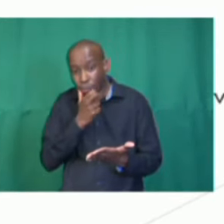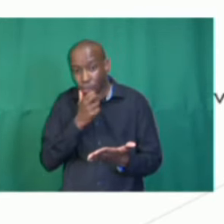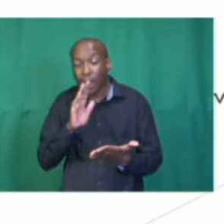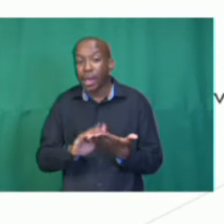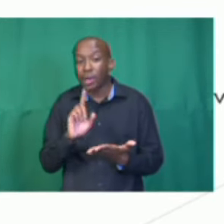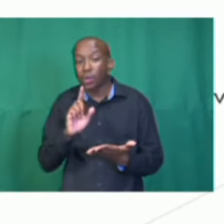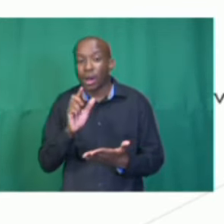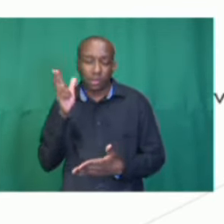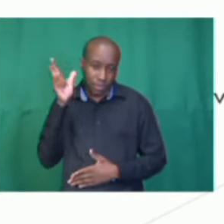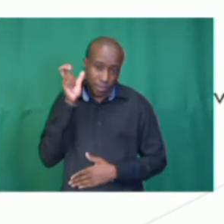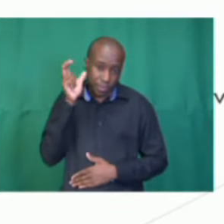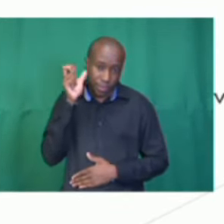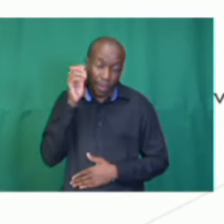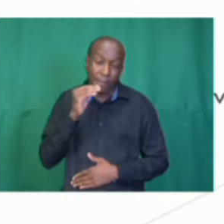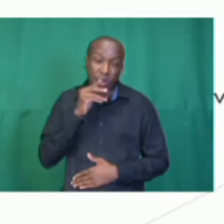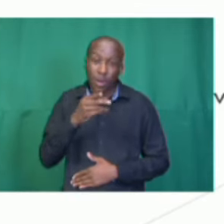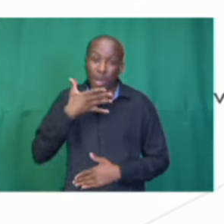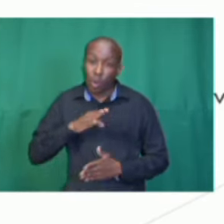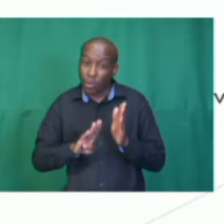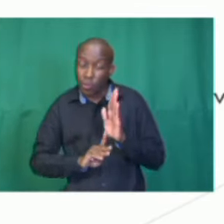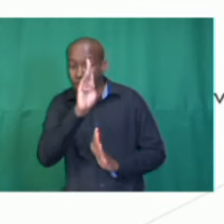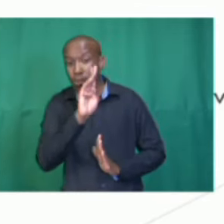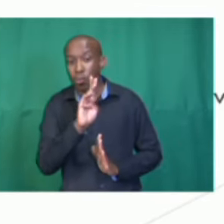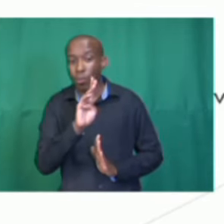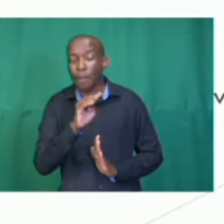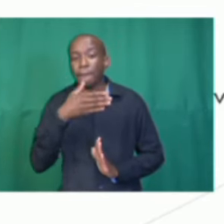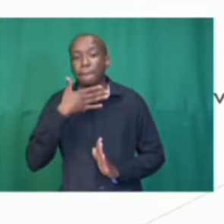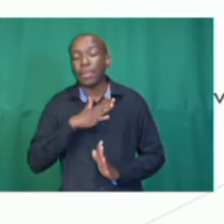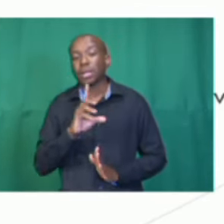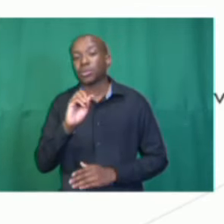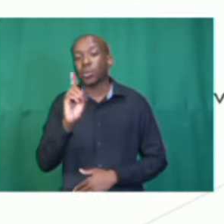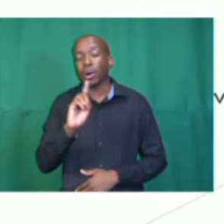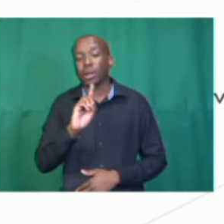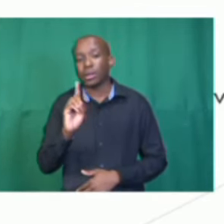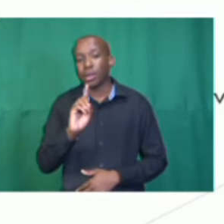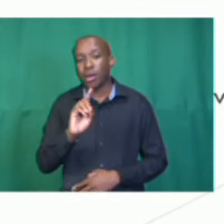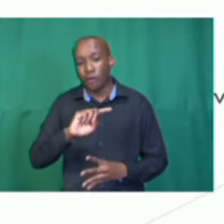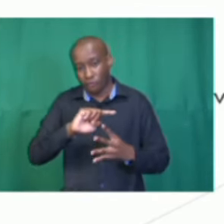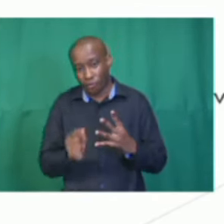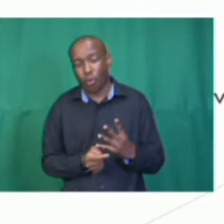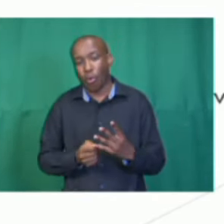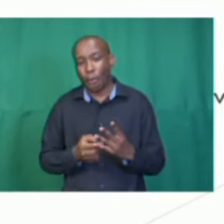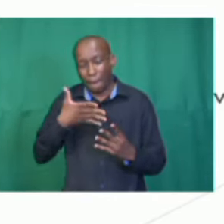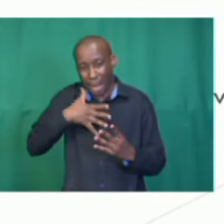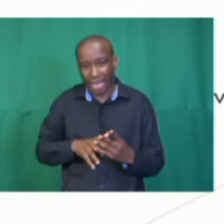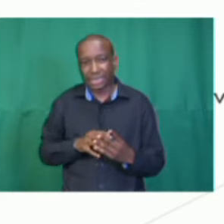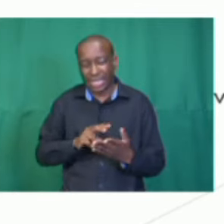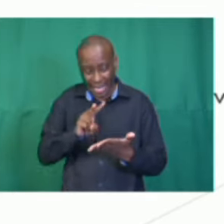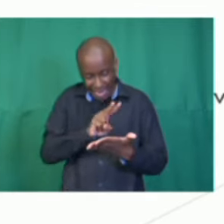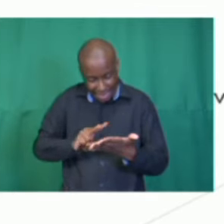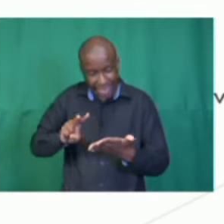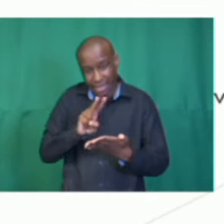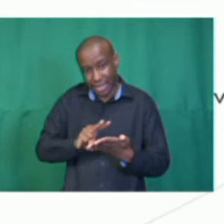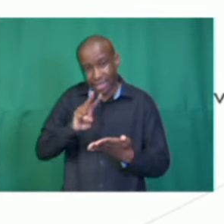So if we are going to be successful candidates, then of course we should be habitual readers, because that is where